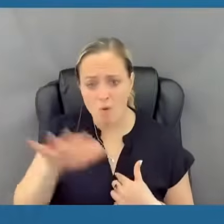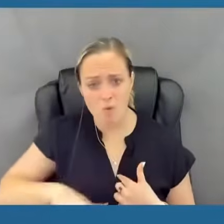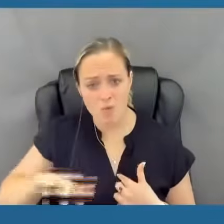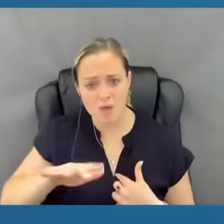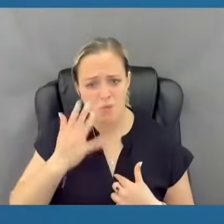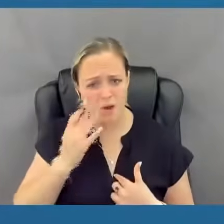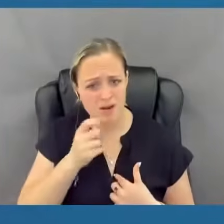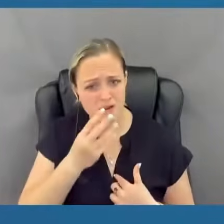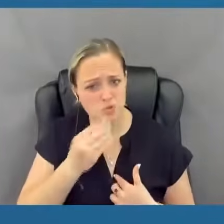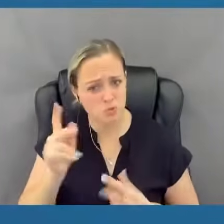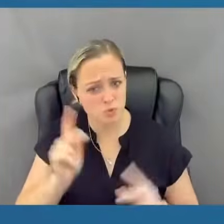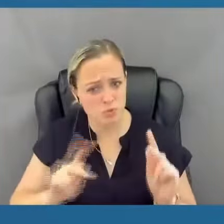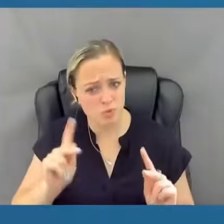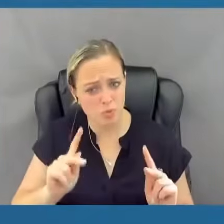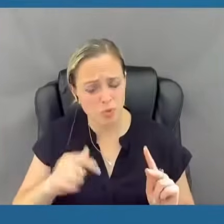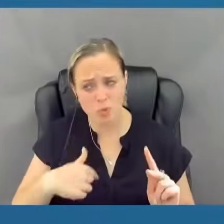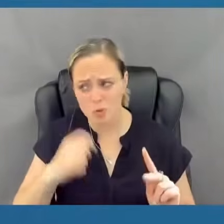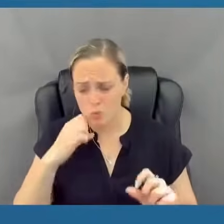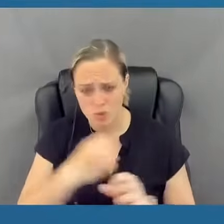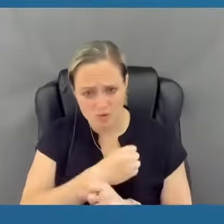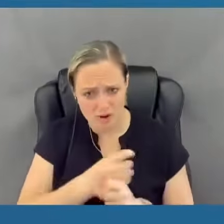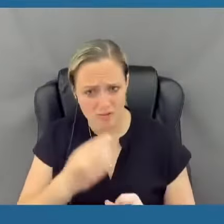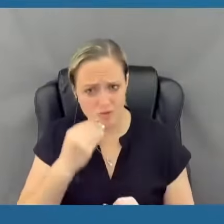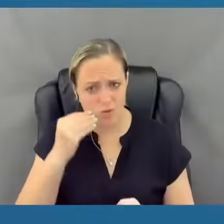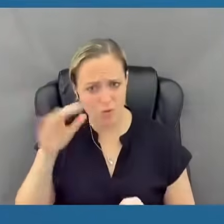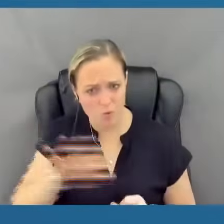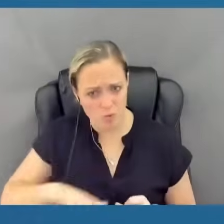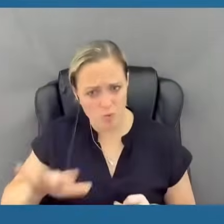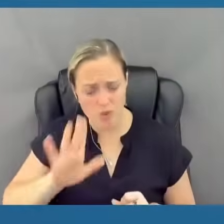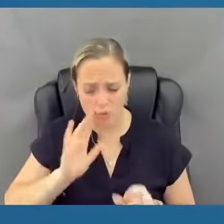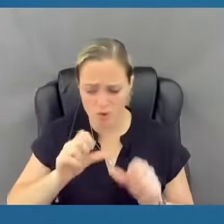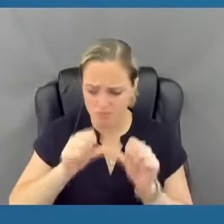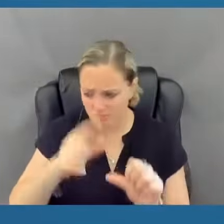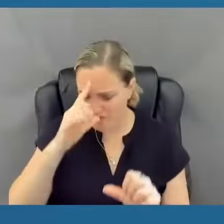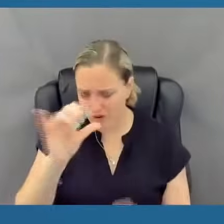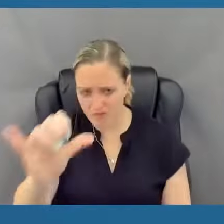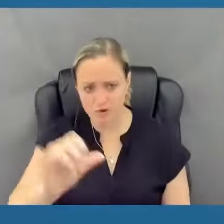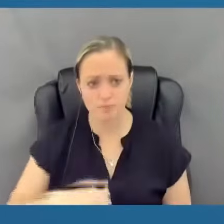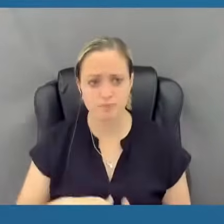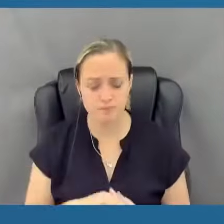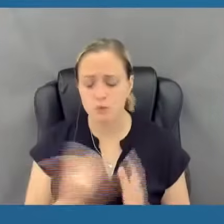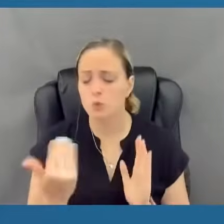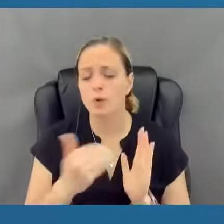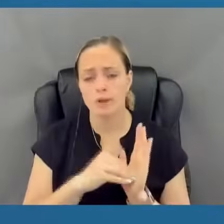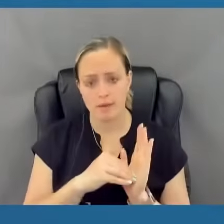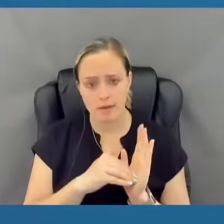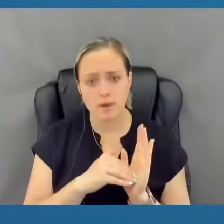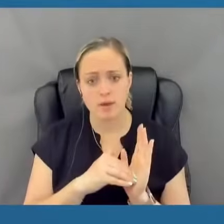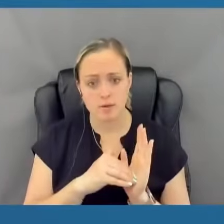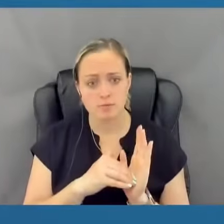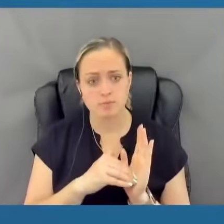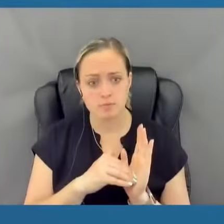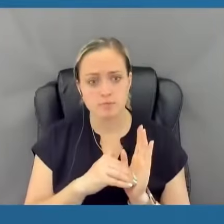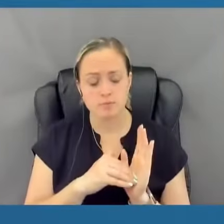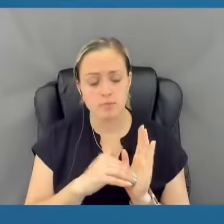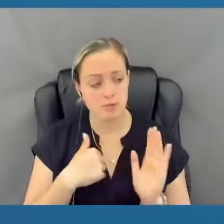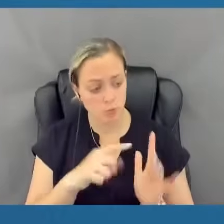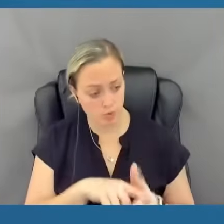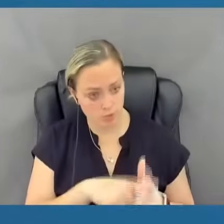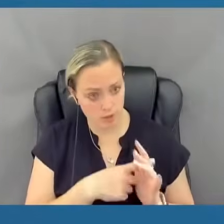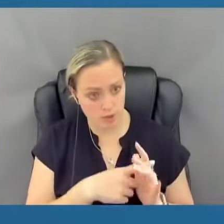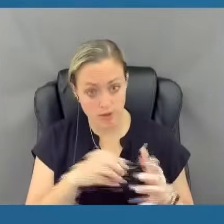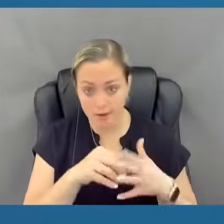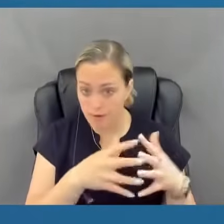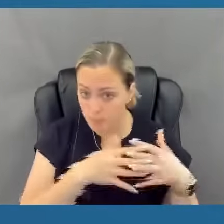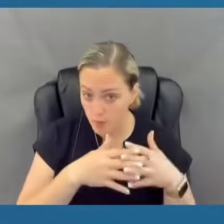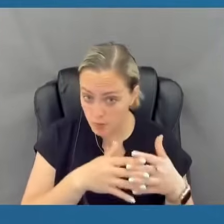people? And we will fight for that homeland forevermore. So again, repeat after me as we began. In